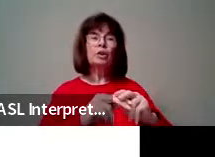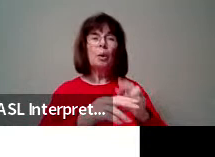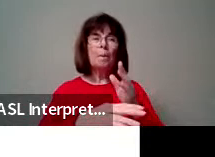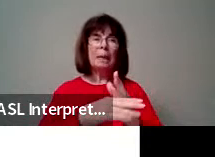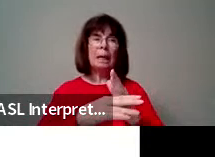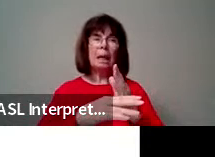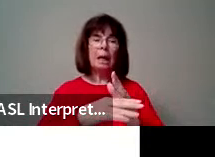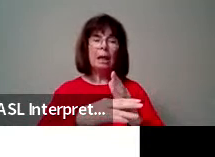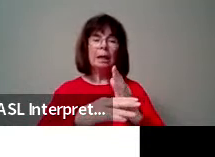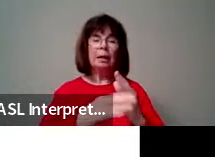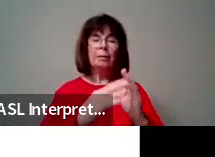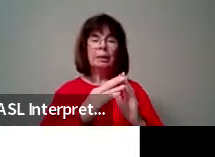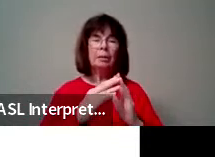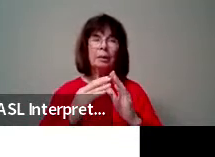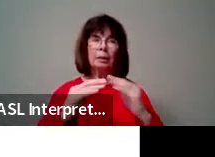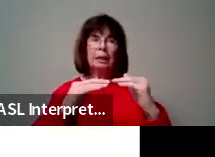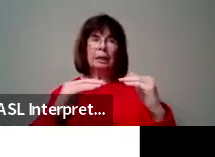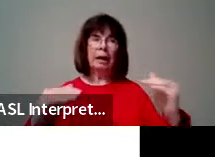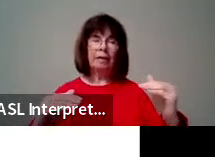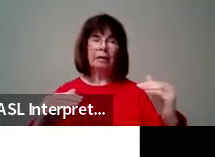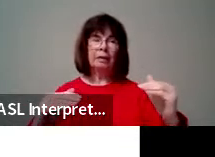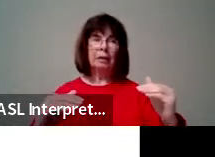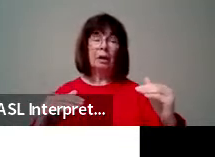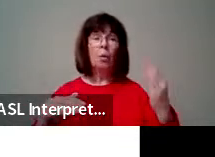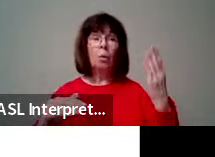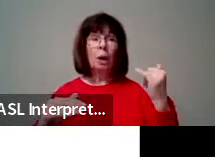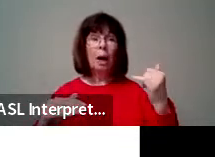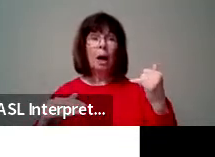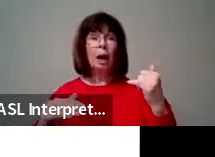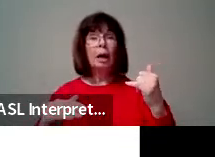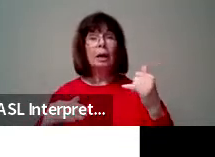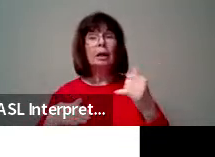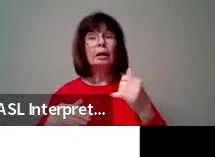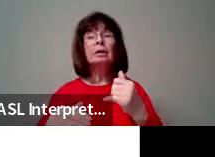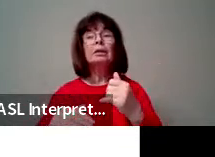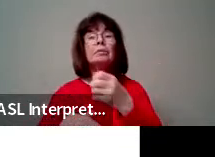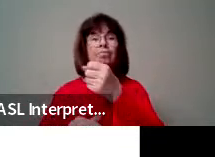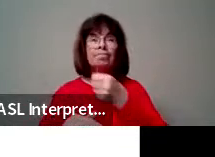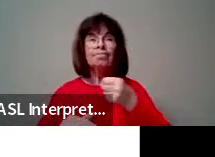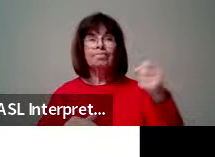week. That's largely driven by hospital admissions for COVID.